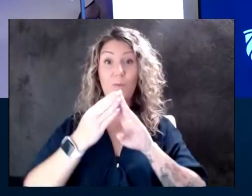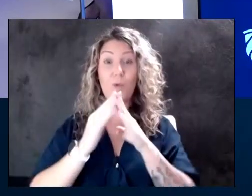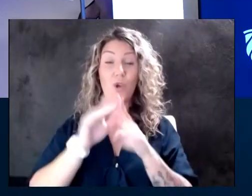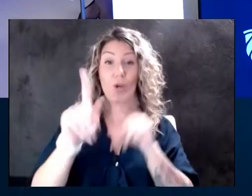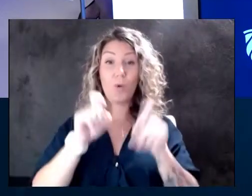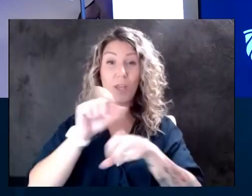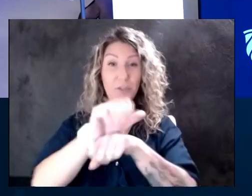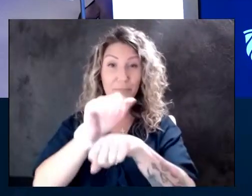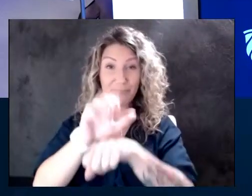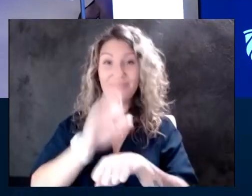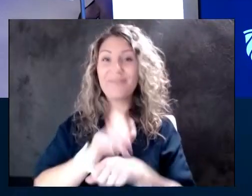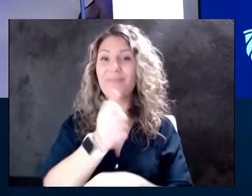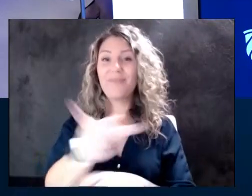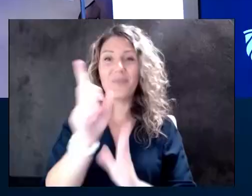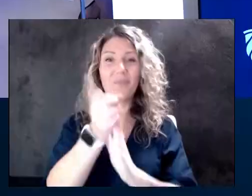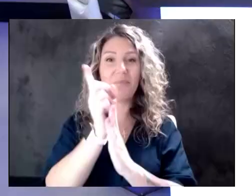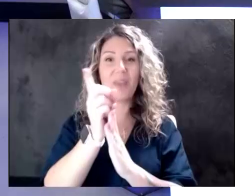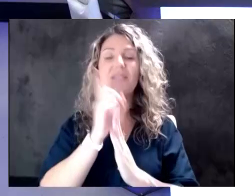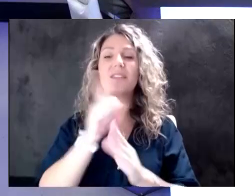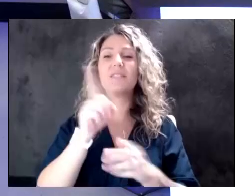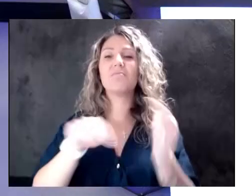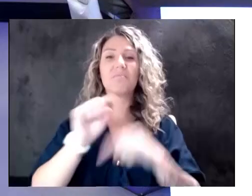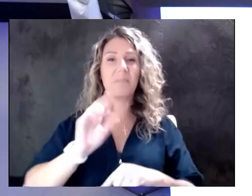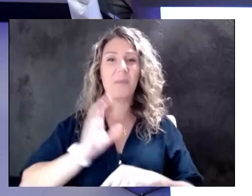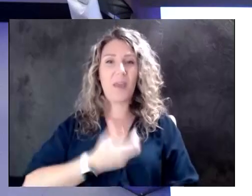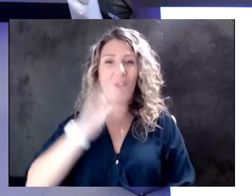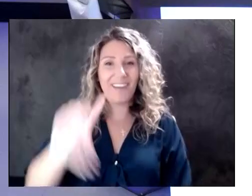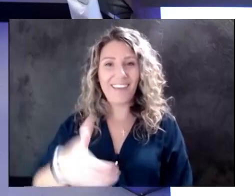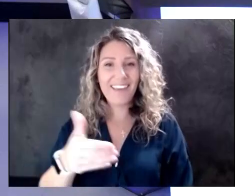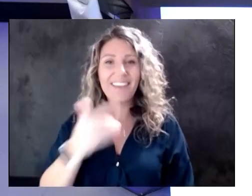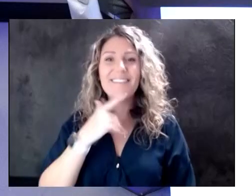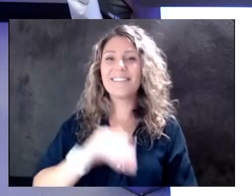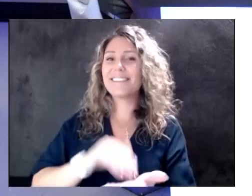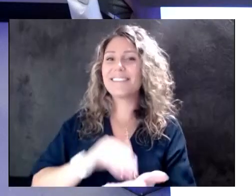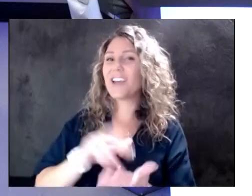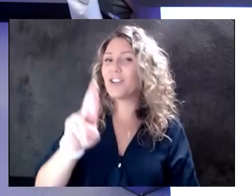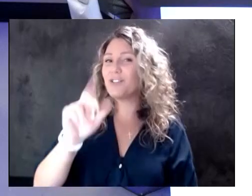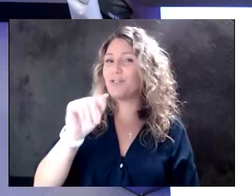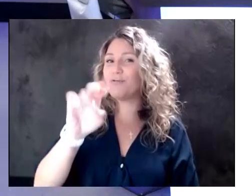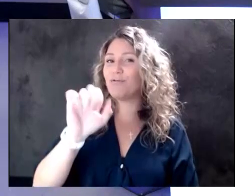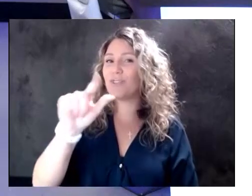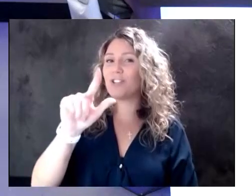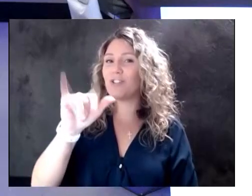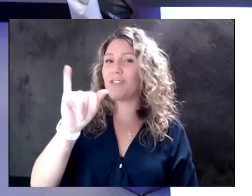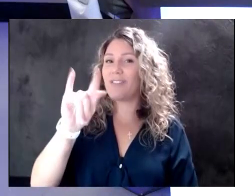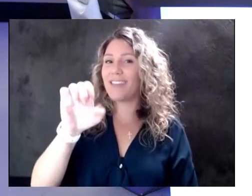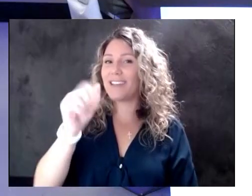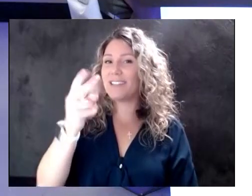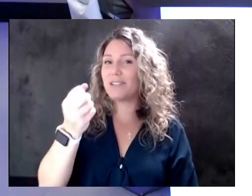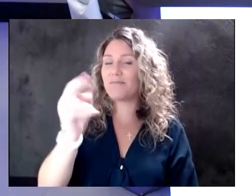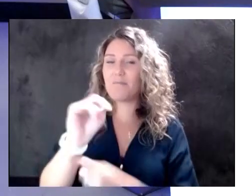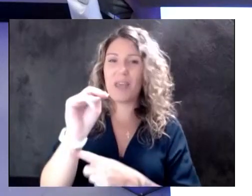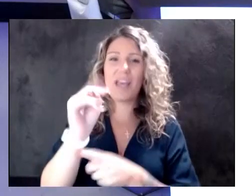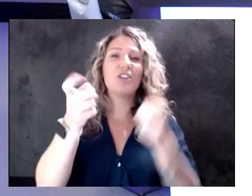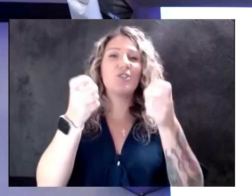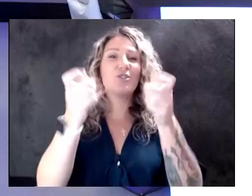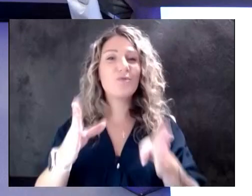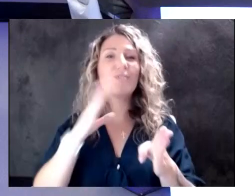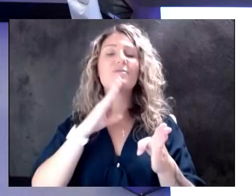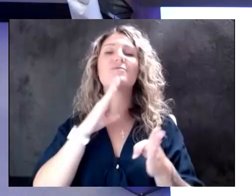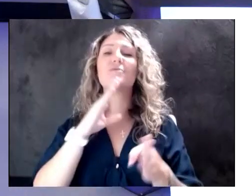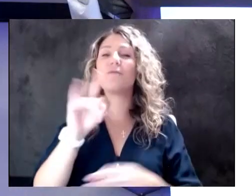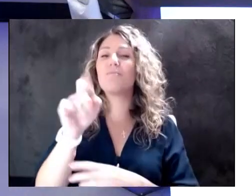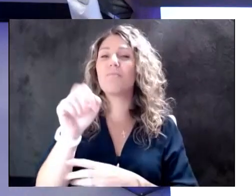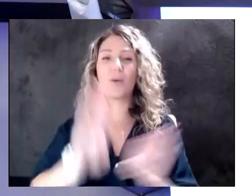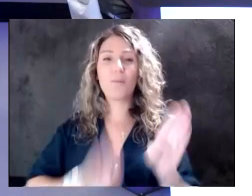just a few moments, but I do want to turn back to our guest, Dr. Rachael Liesman. She is the Director of Microbiology and Pathology here at the health system. Just